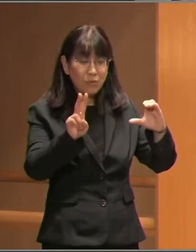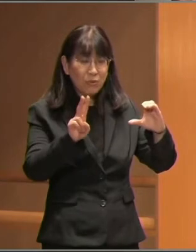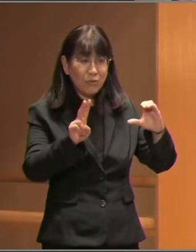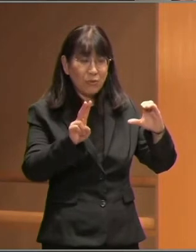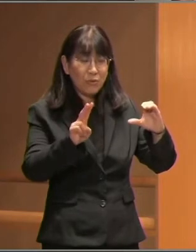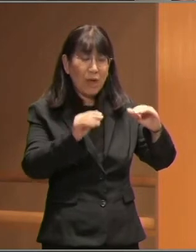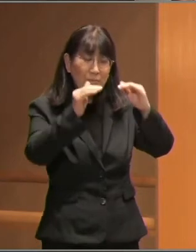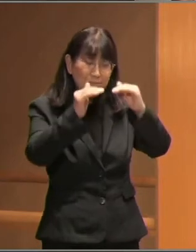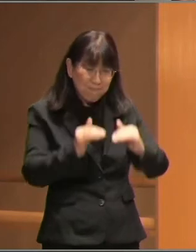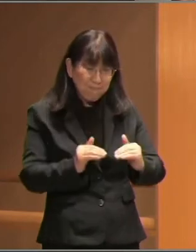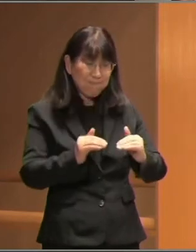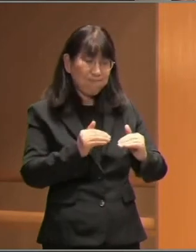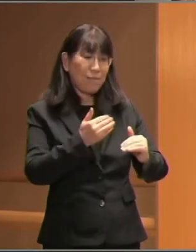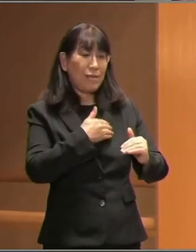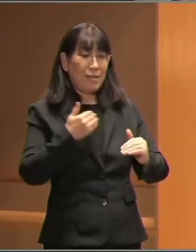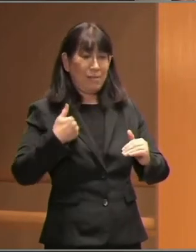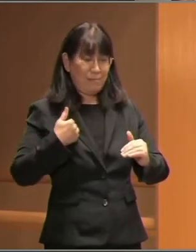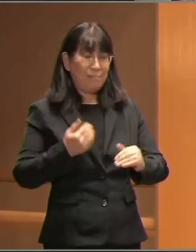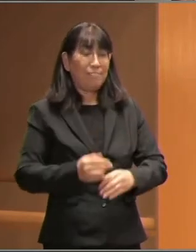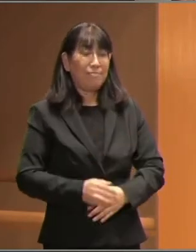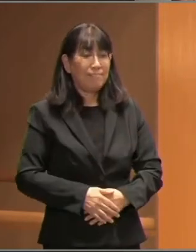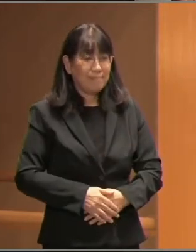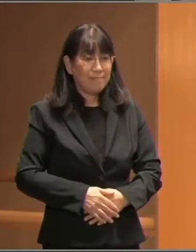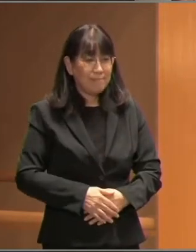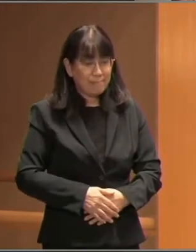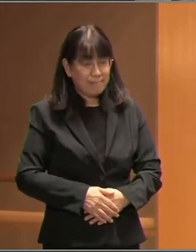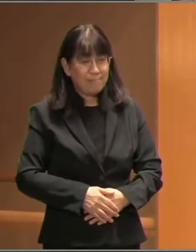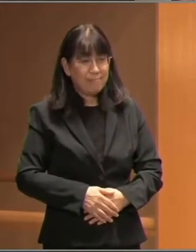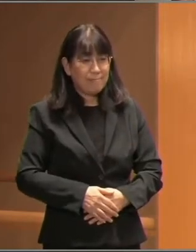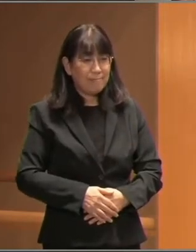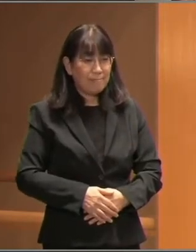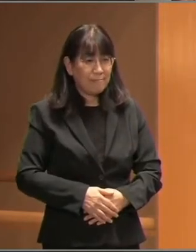is the big problem now, can be reduced.